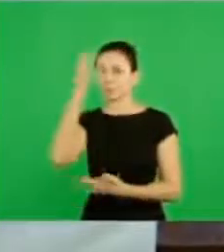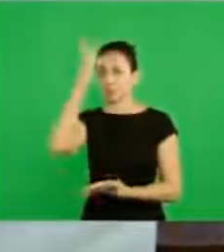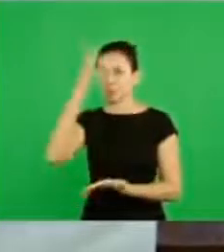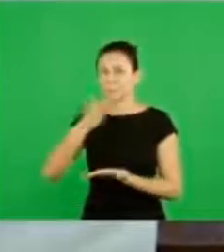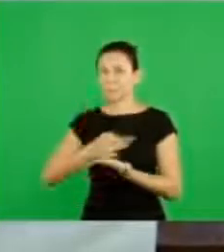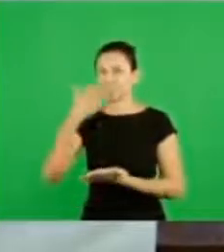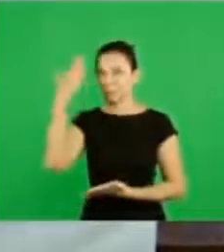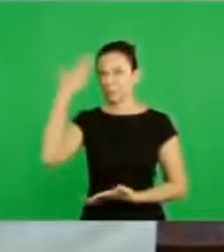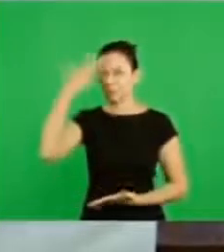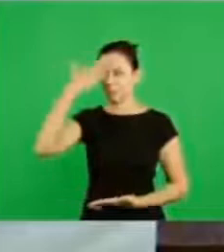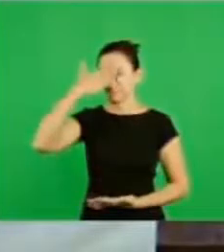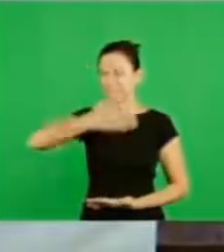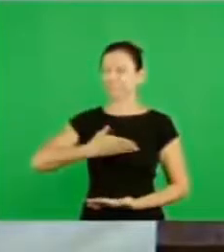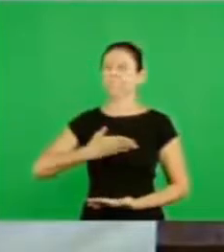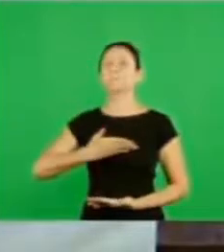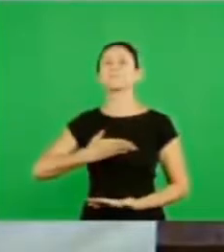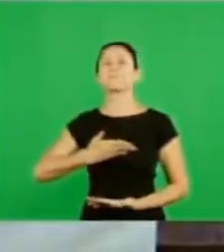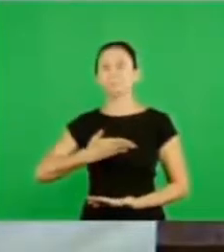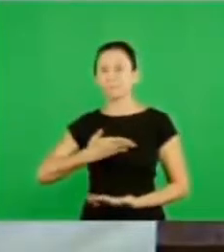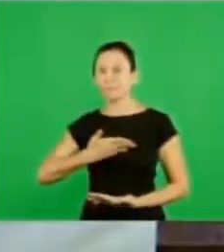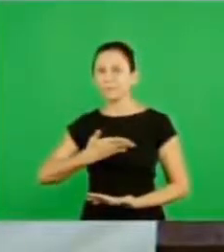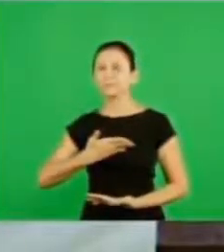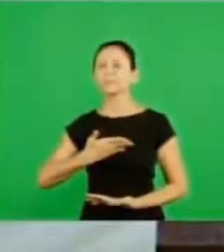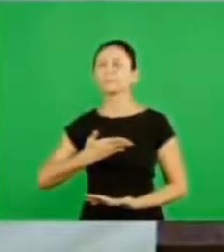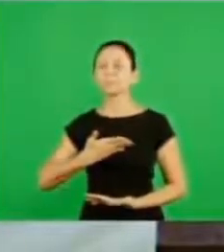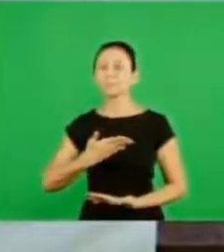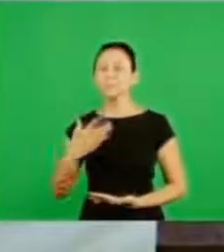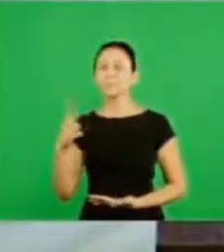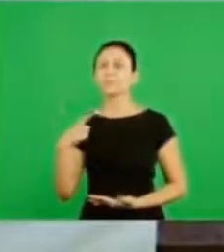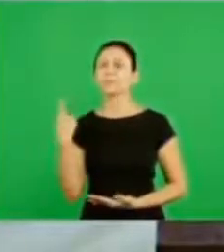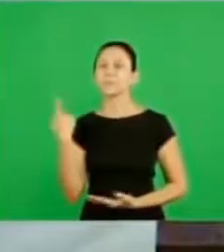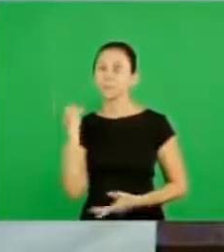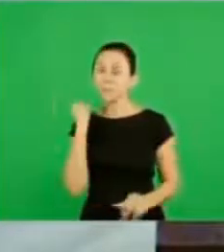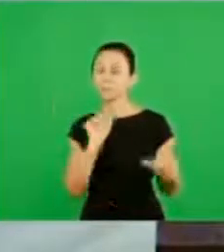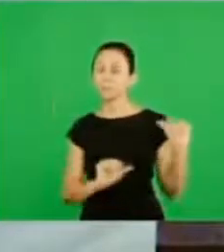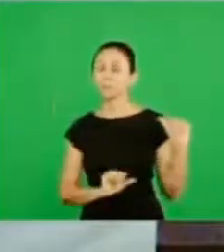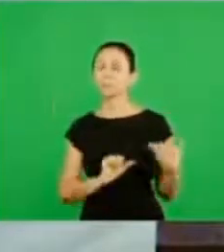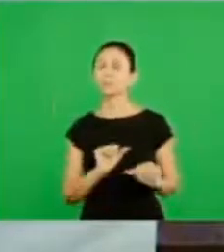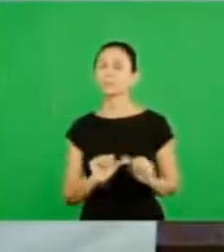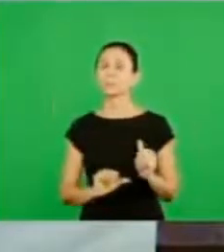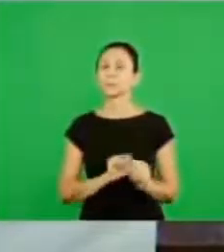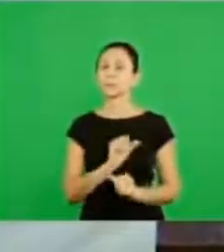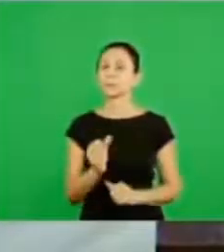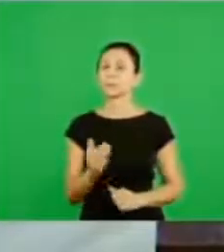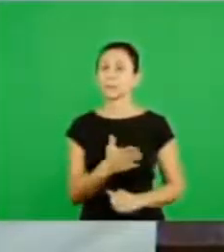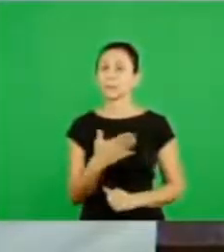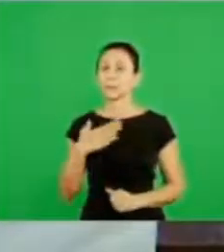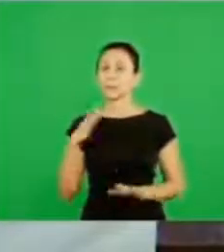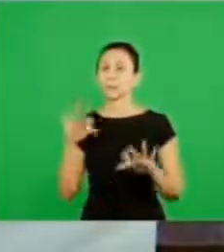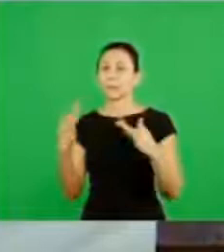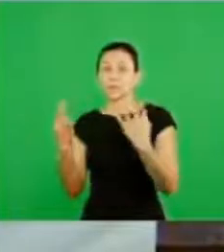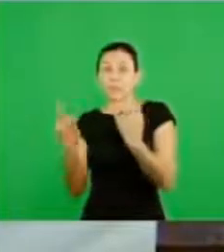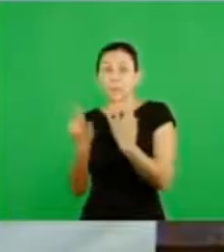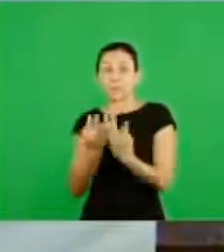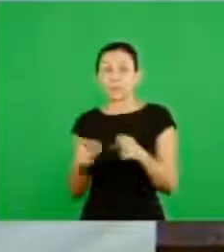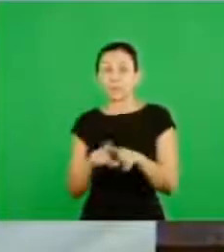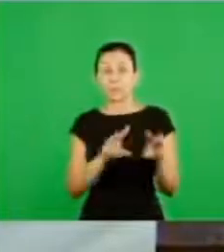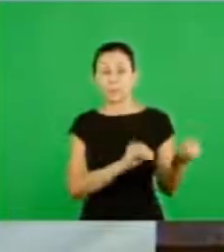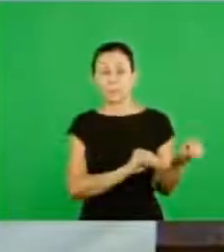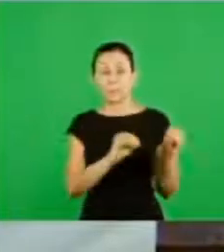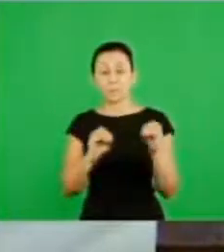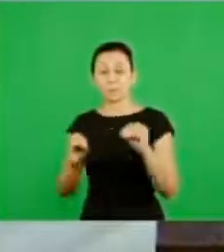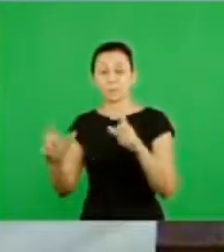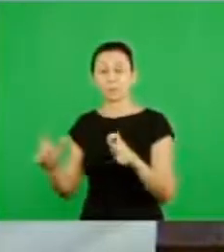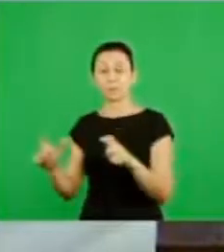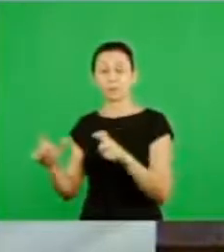of what was our base, faith, the proved faith, the trialed faith. We needed to